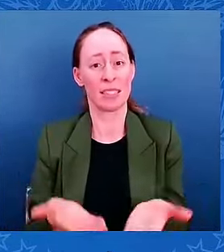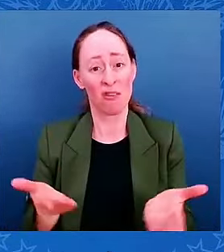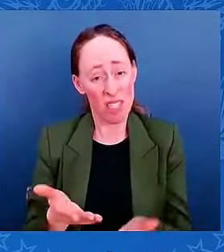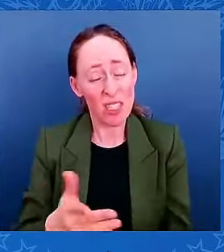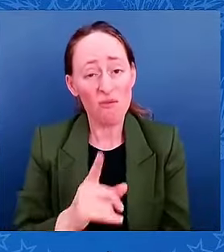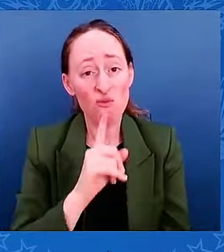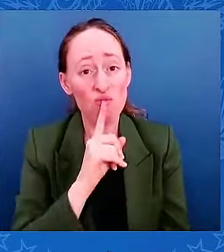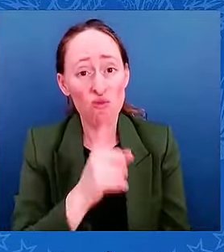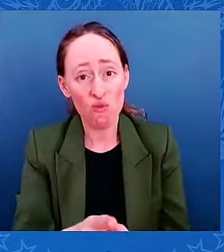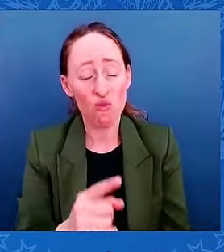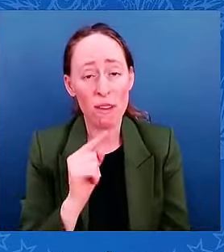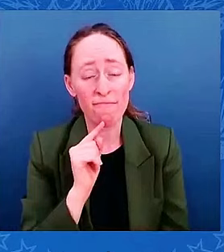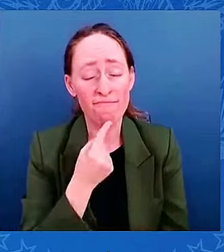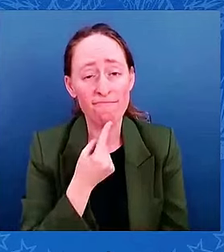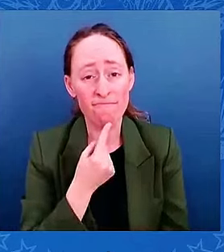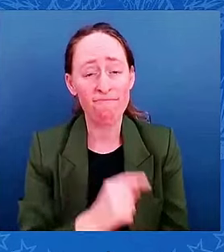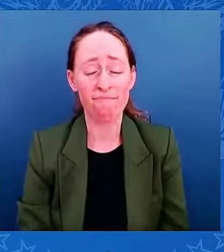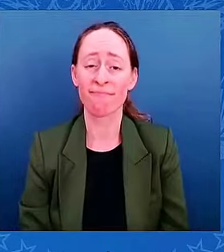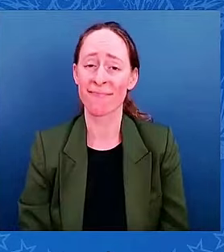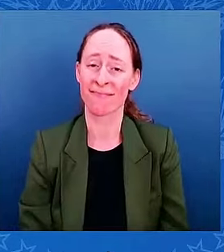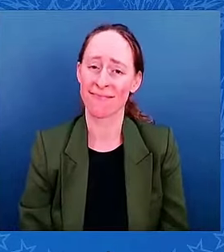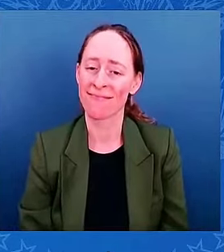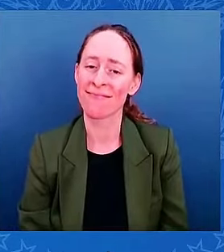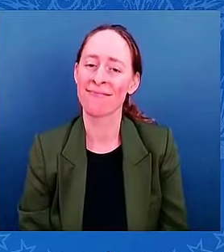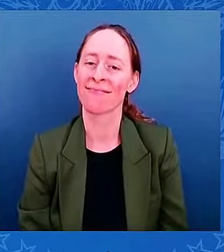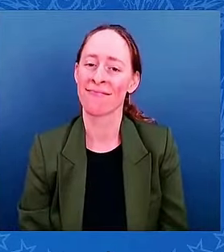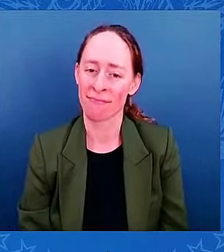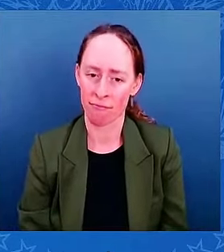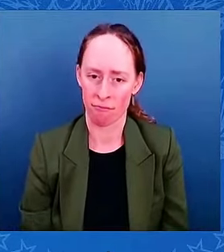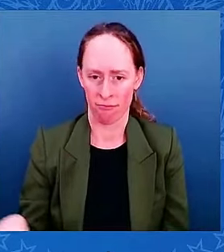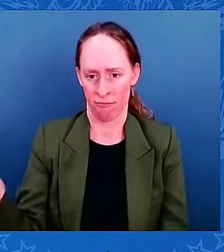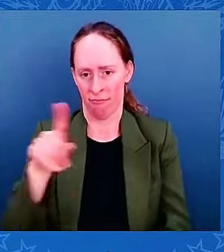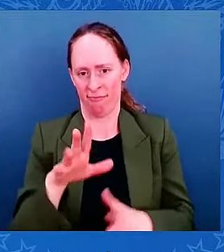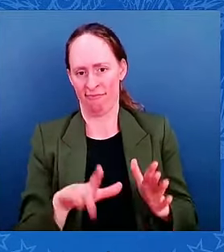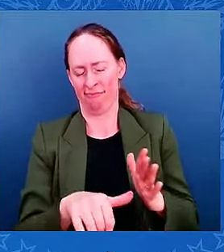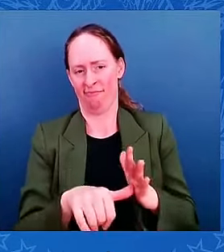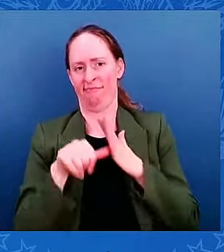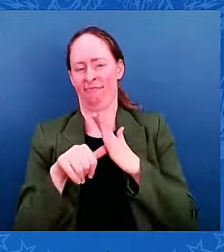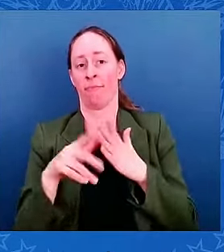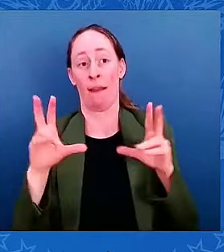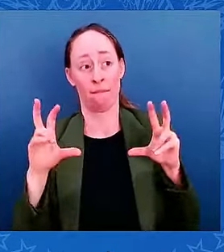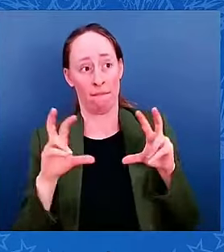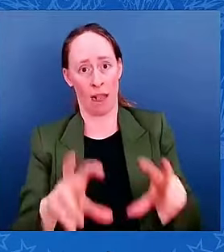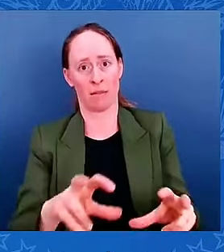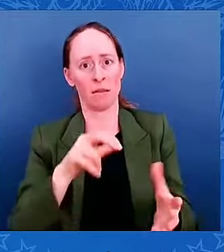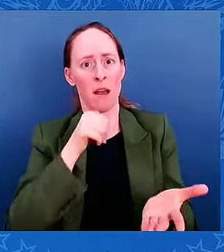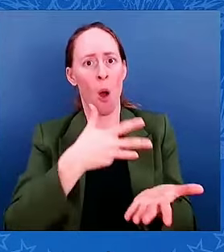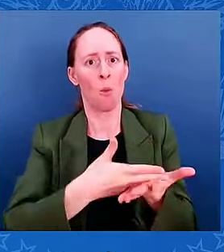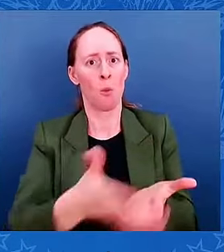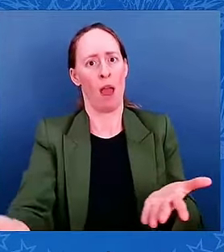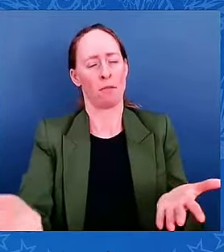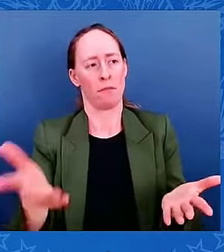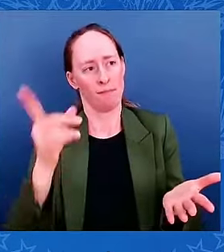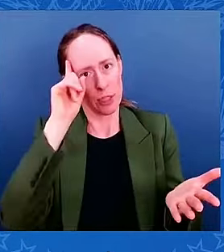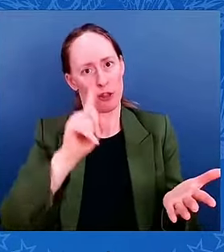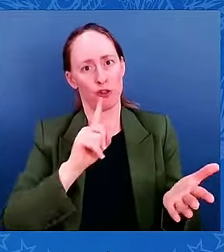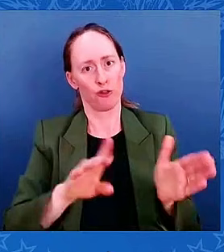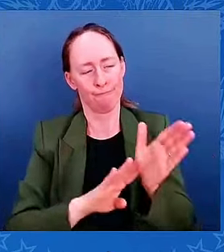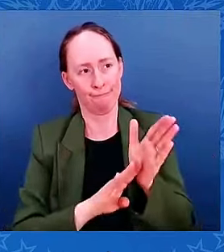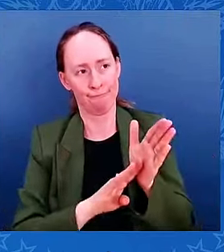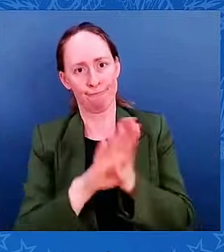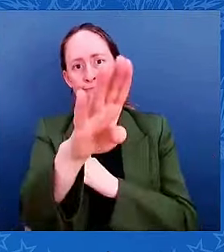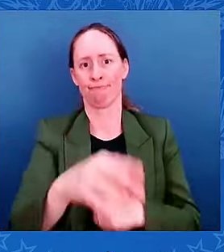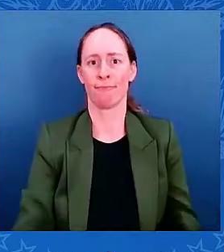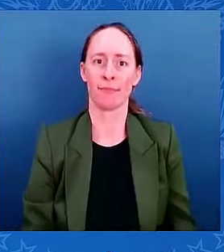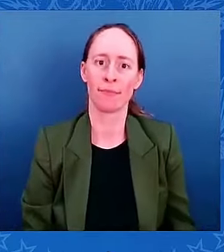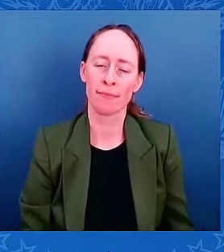And it's the safest place in the world for me to invest my money. But here's the deal, guys. We're not going to see it for a little